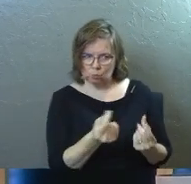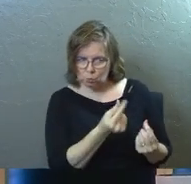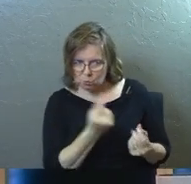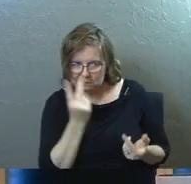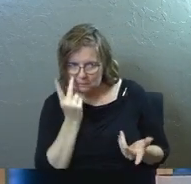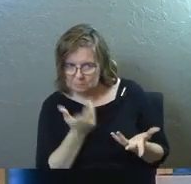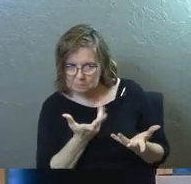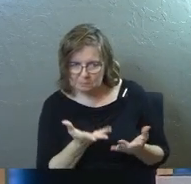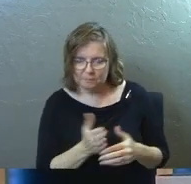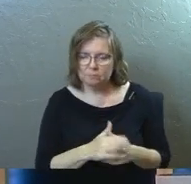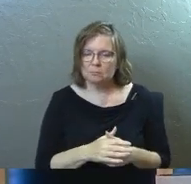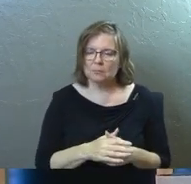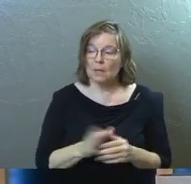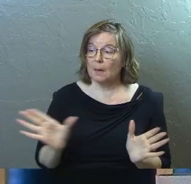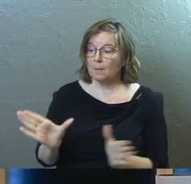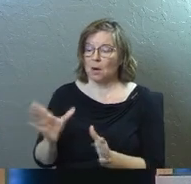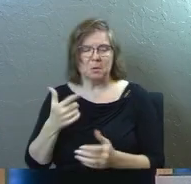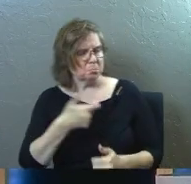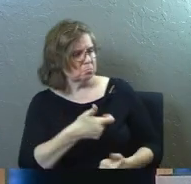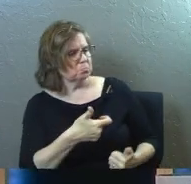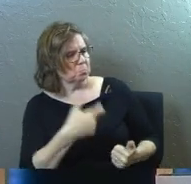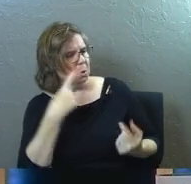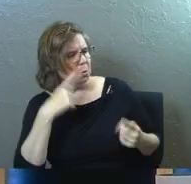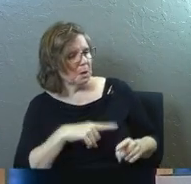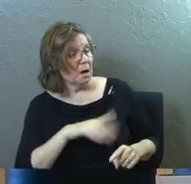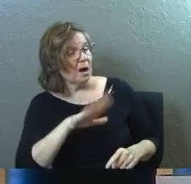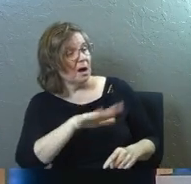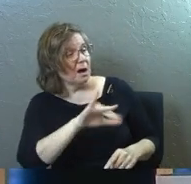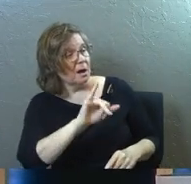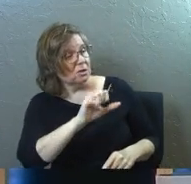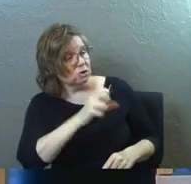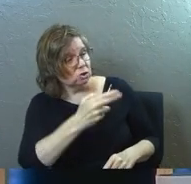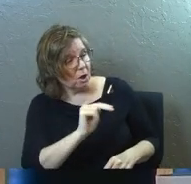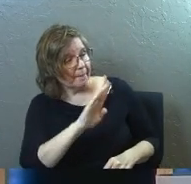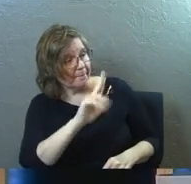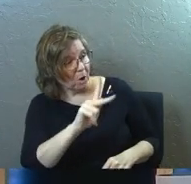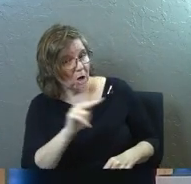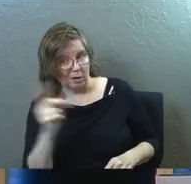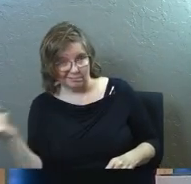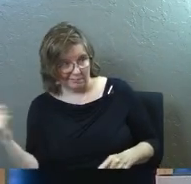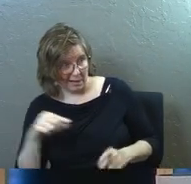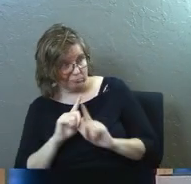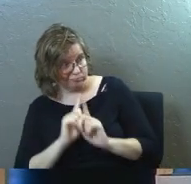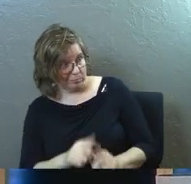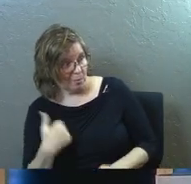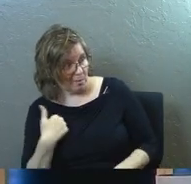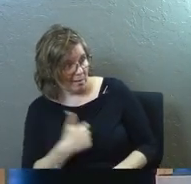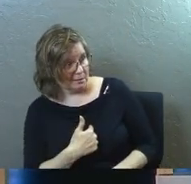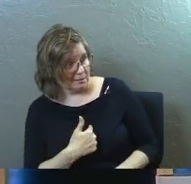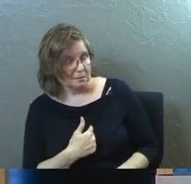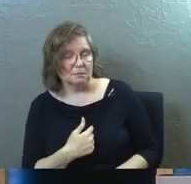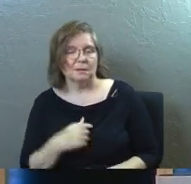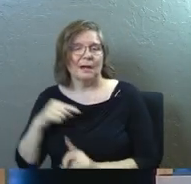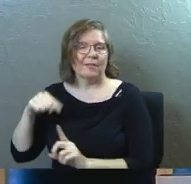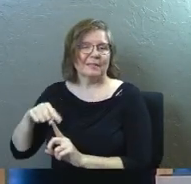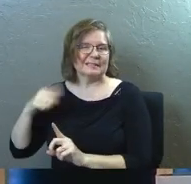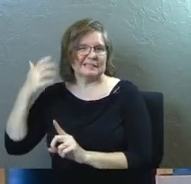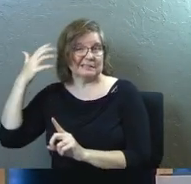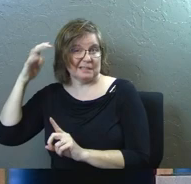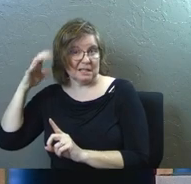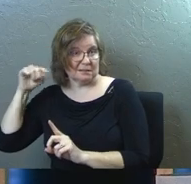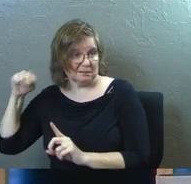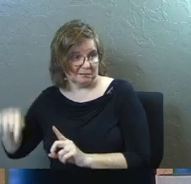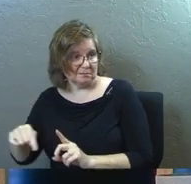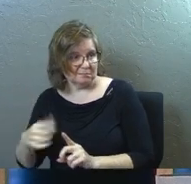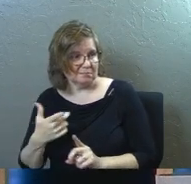Barnabas agreed and wanted to take along John Mark. This is Mark, the author of the Gospel of Mark, right? Which we'll hear later is also his Barnabas'